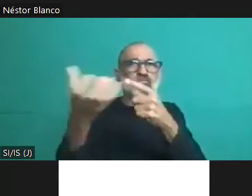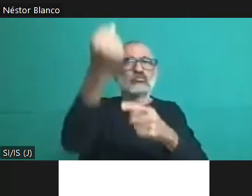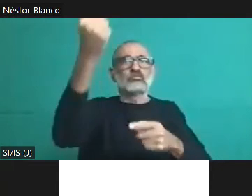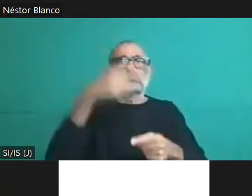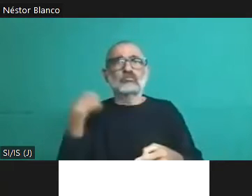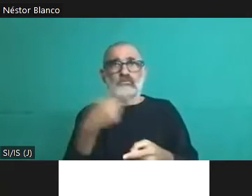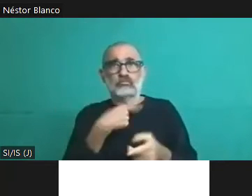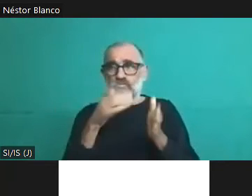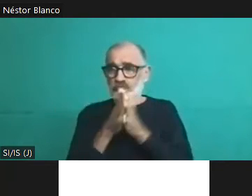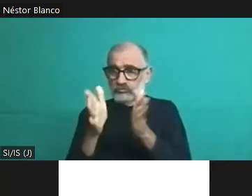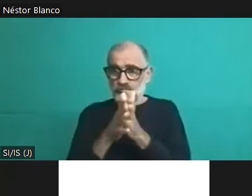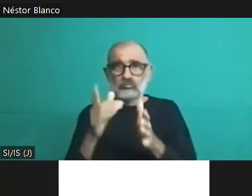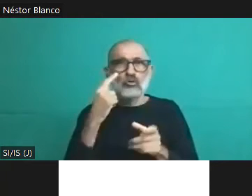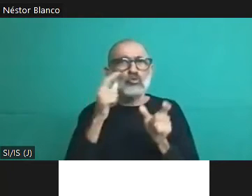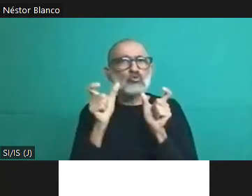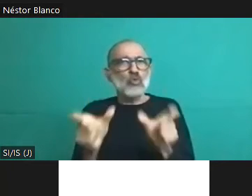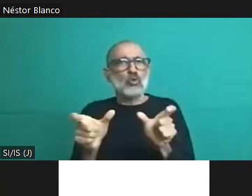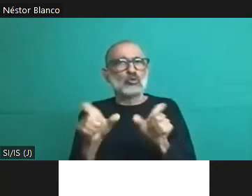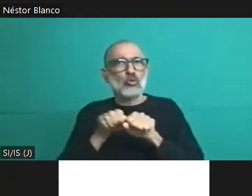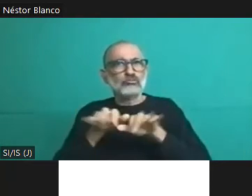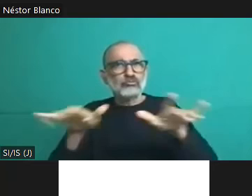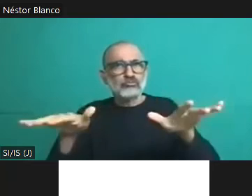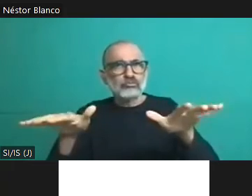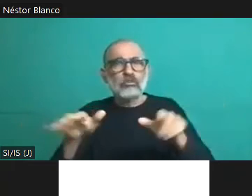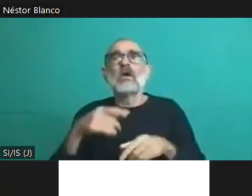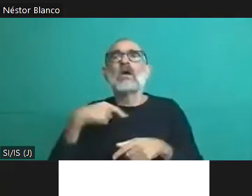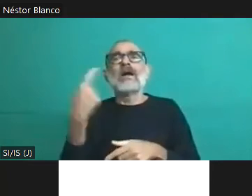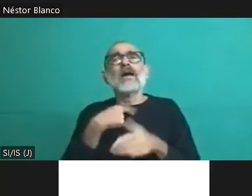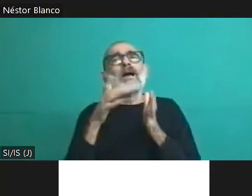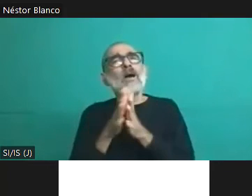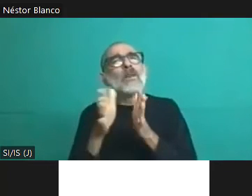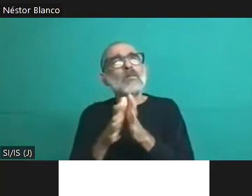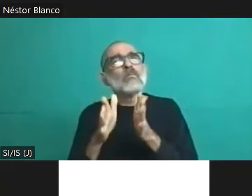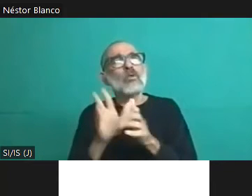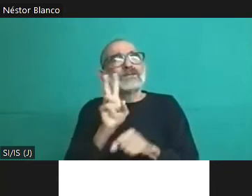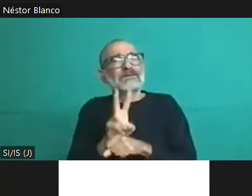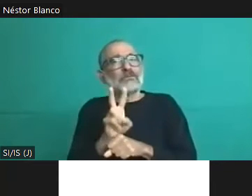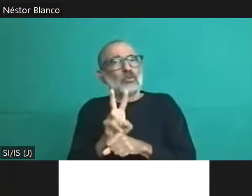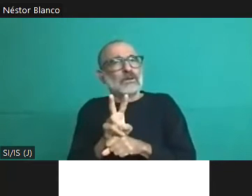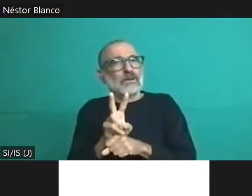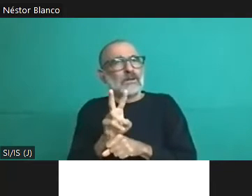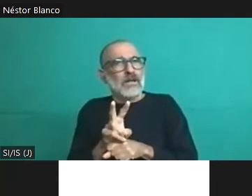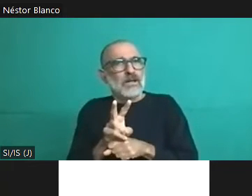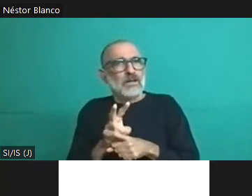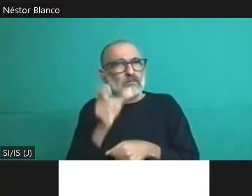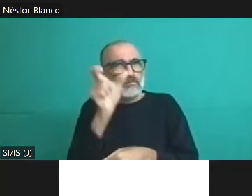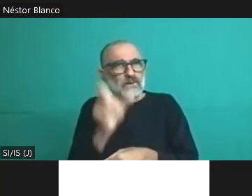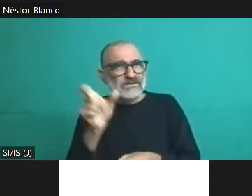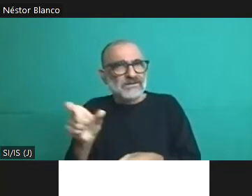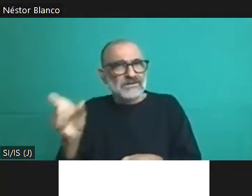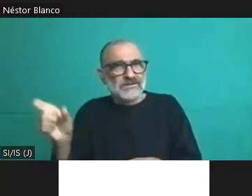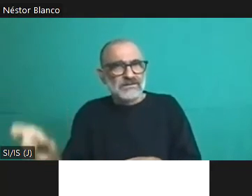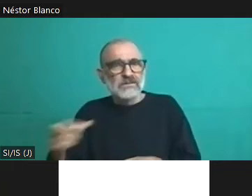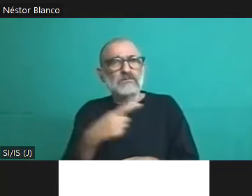and patient security and safety, we must talk about our behavior as persons and